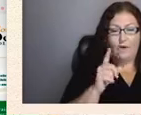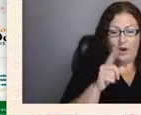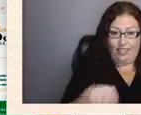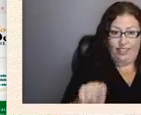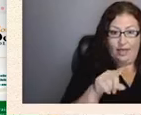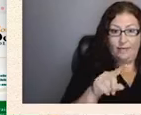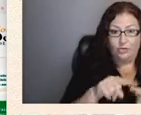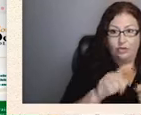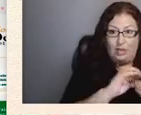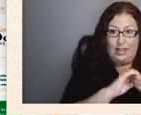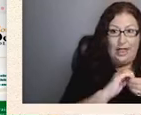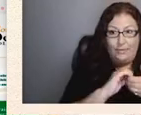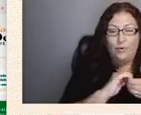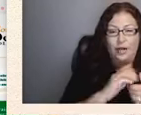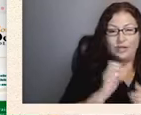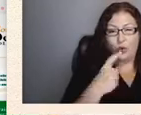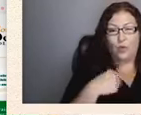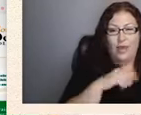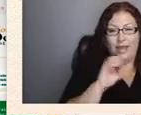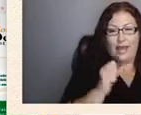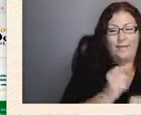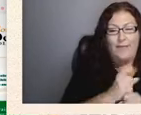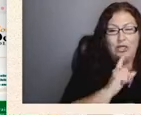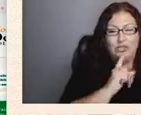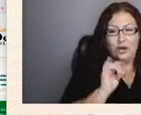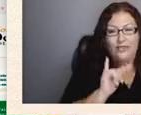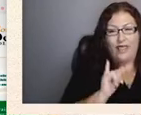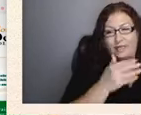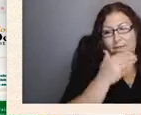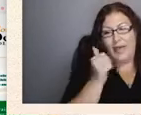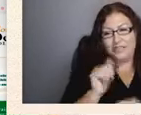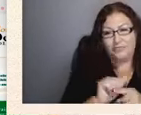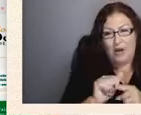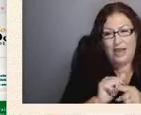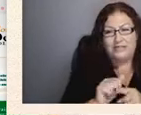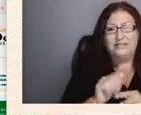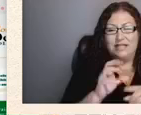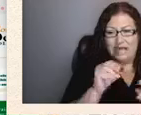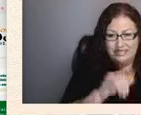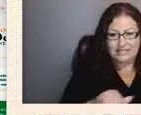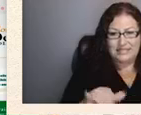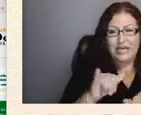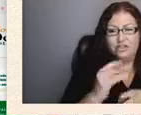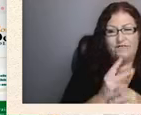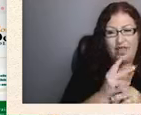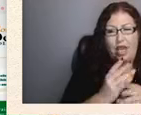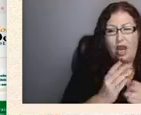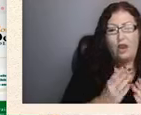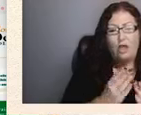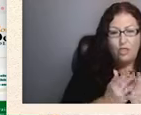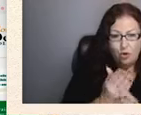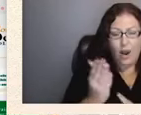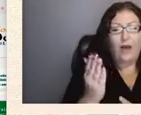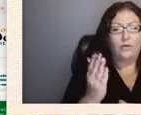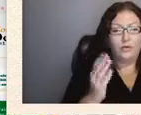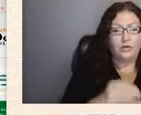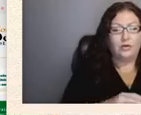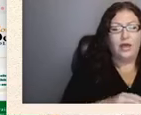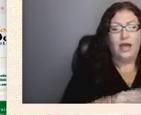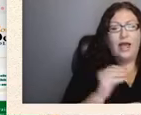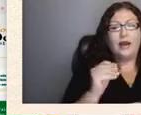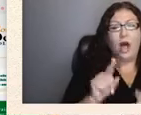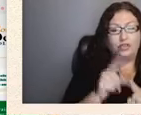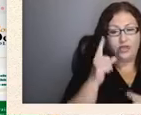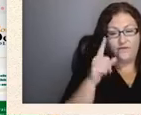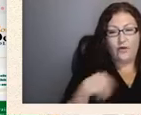collaborate together so that we can ensure that there are best practices and standards of care throughout the state. And then also for them to work with